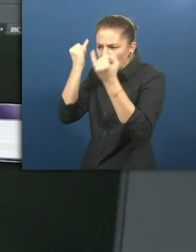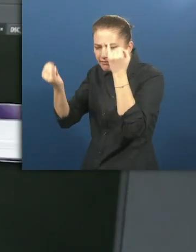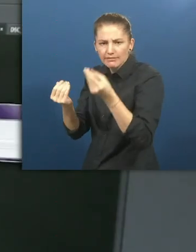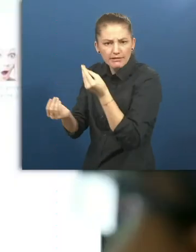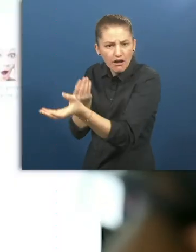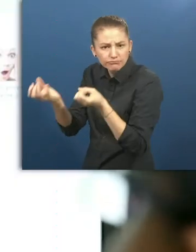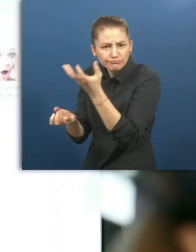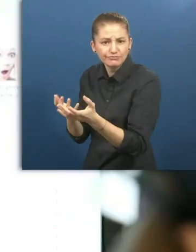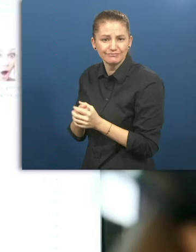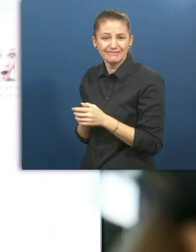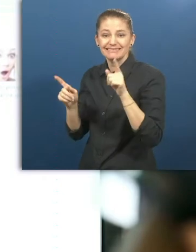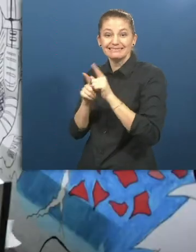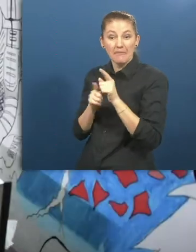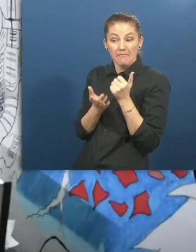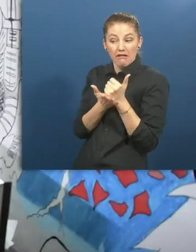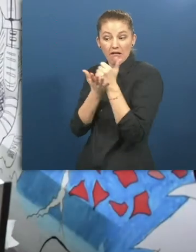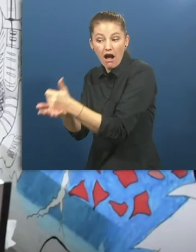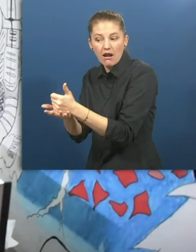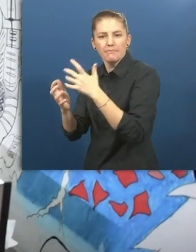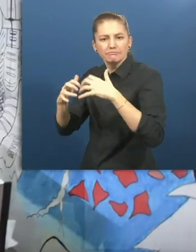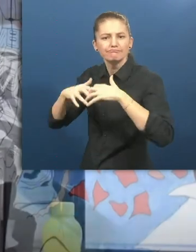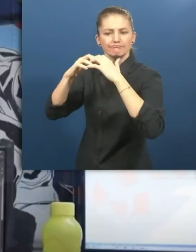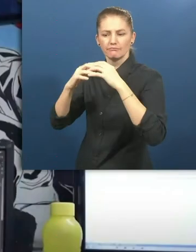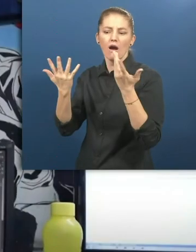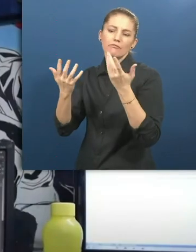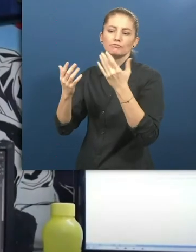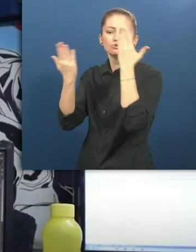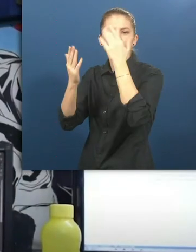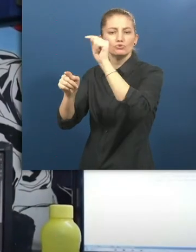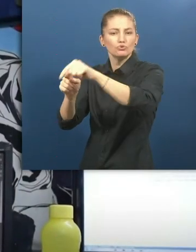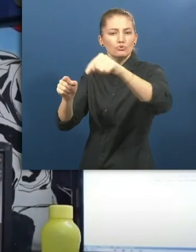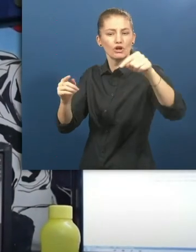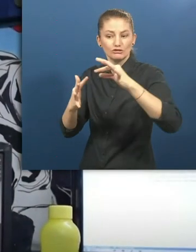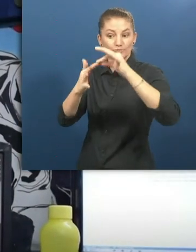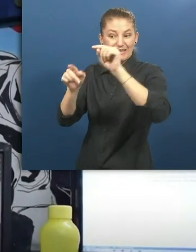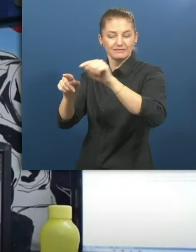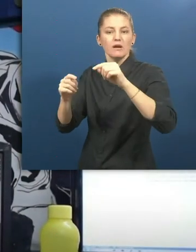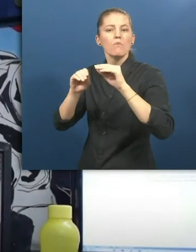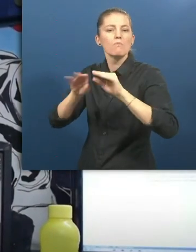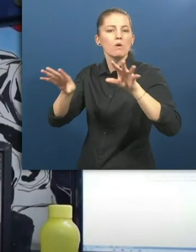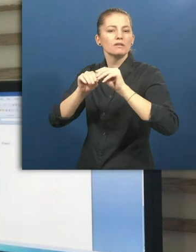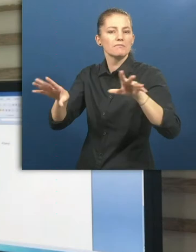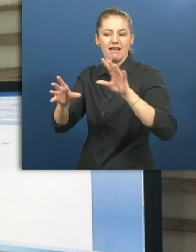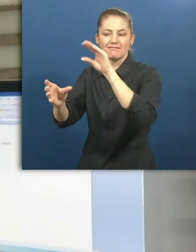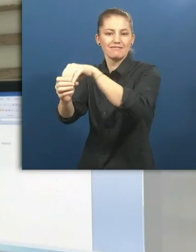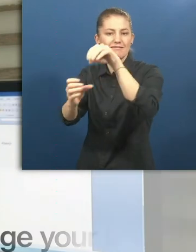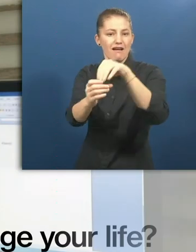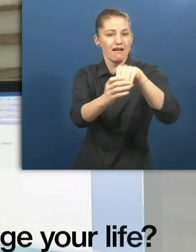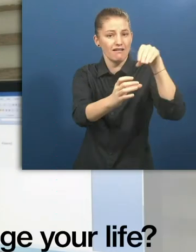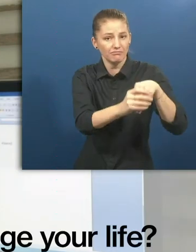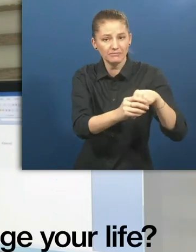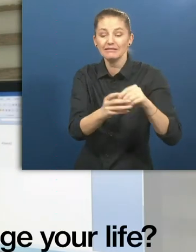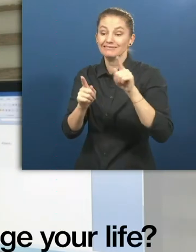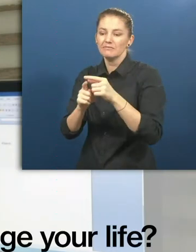to establish multimedia workstation in special schools and transform the traditional vocation education. How did